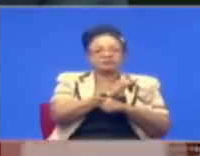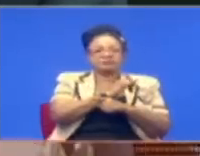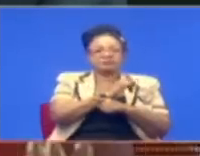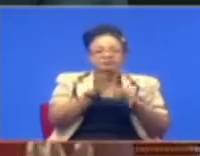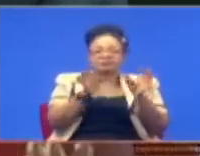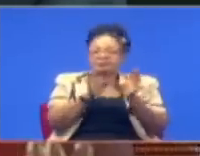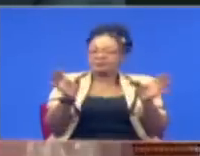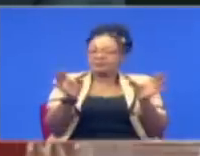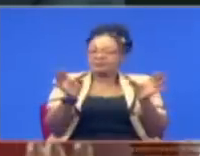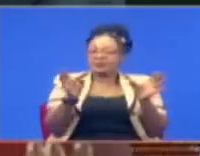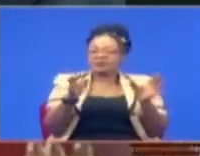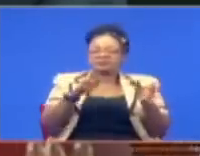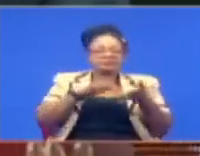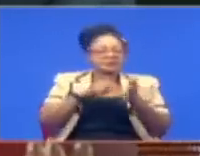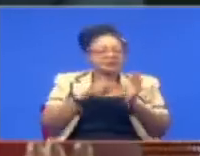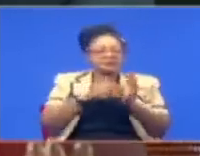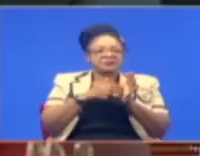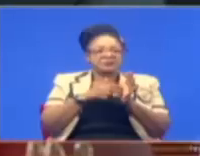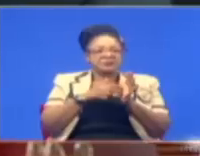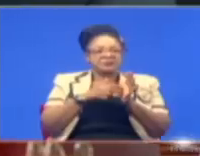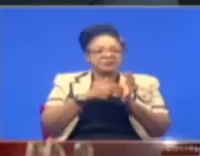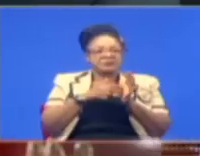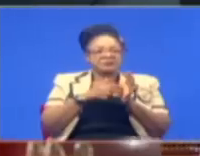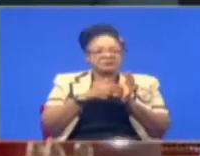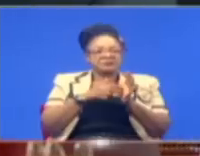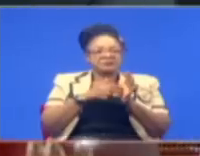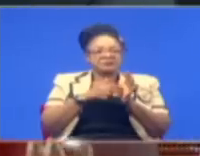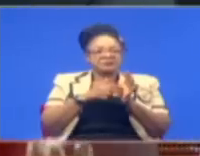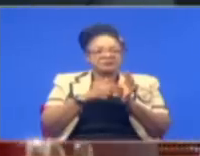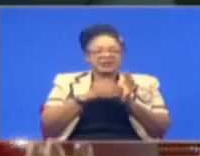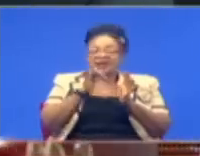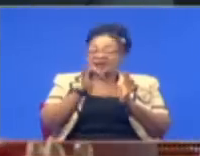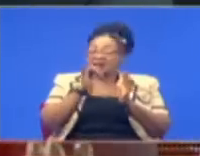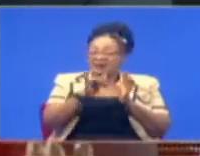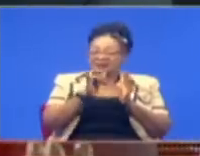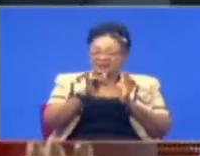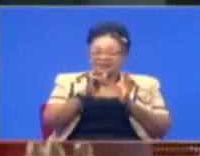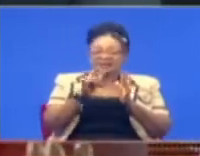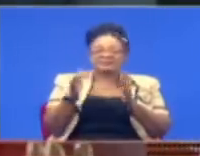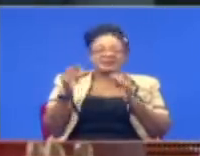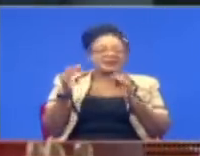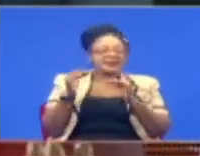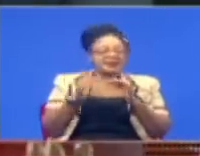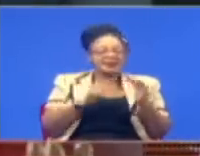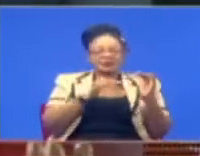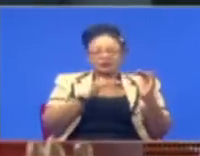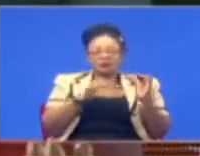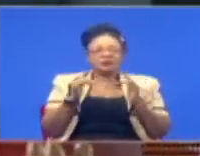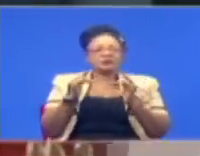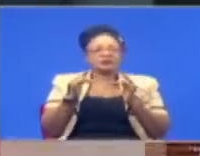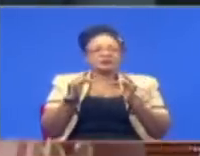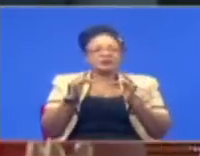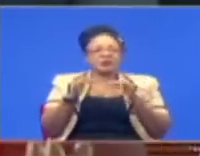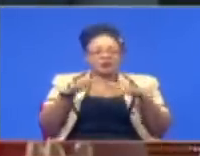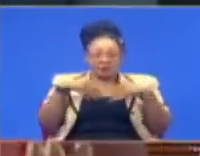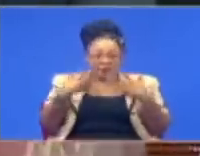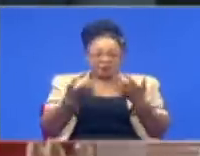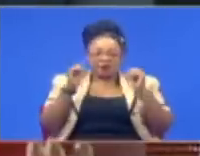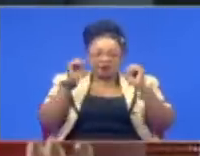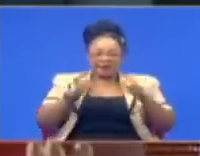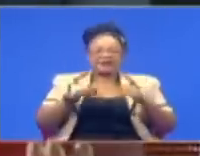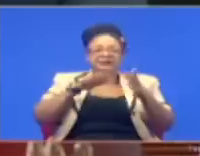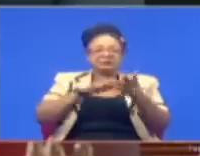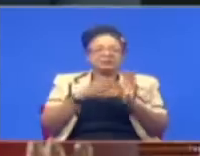a dicey issue, or has been argued and have argued, or can mean